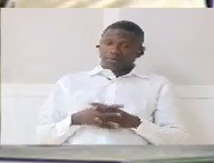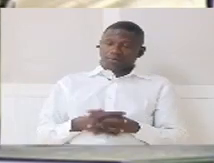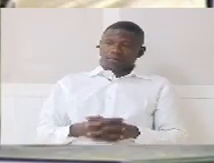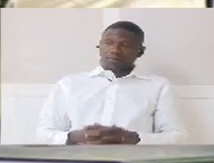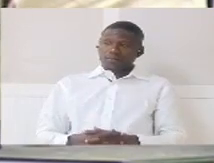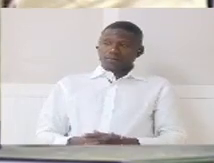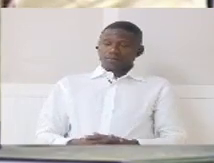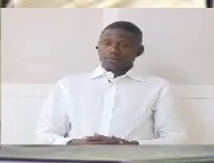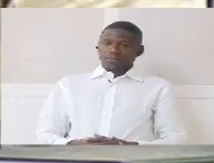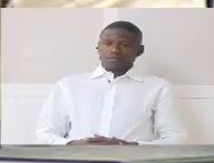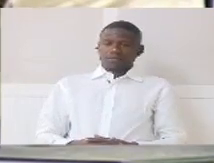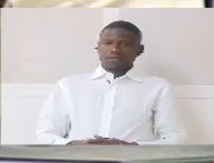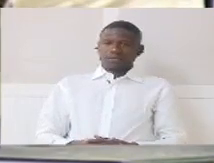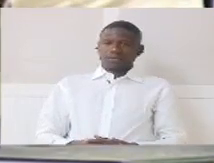because